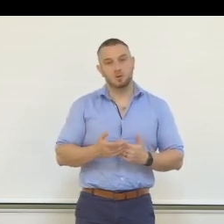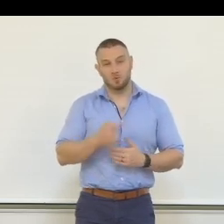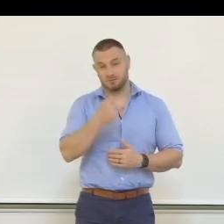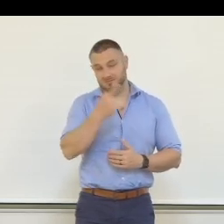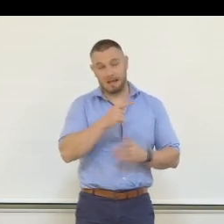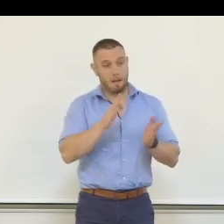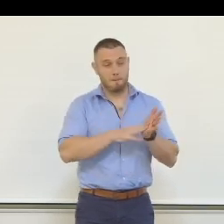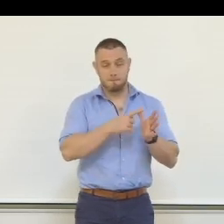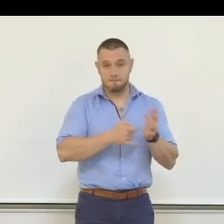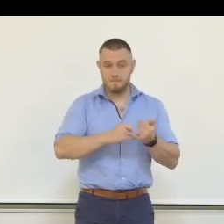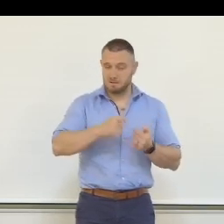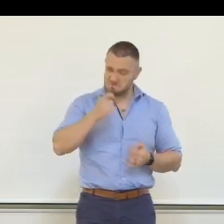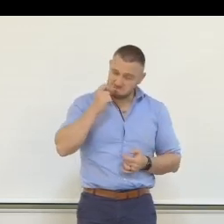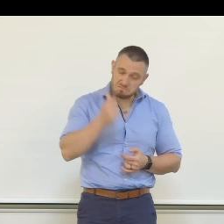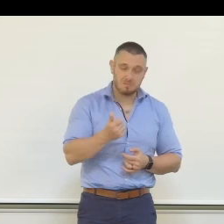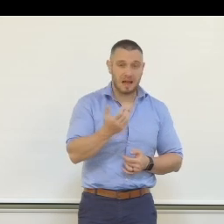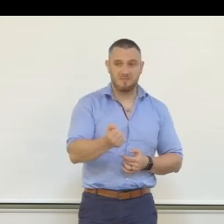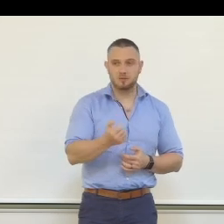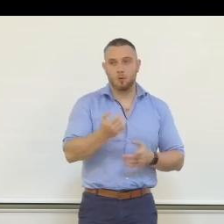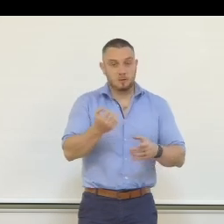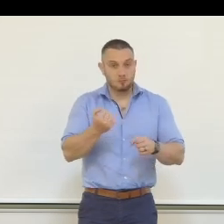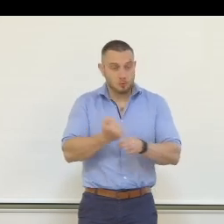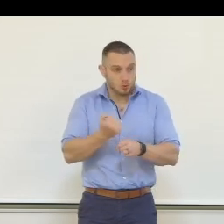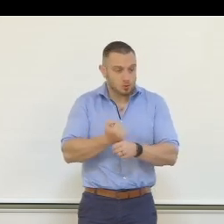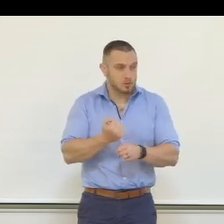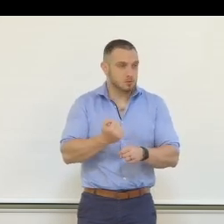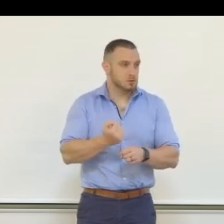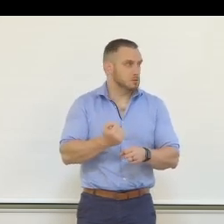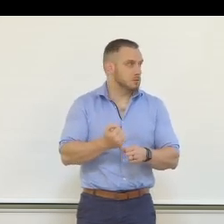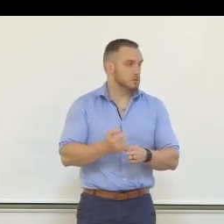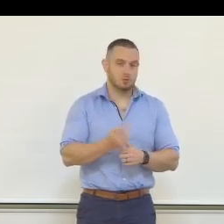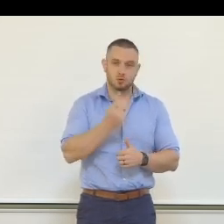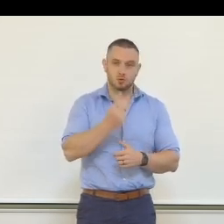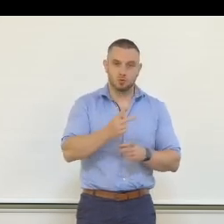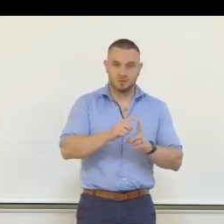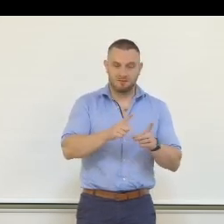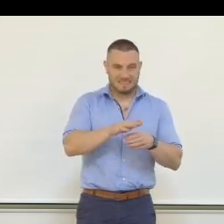scarce. So when we are talking about production, and when we're talking about true in situ resource